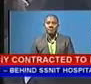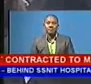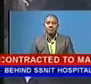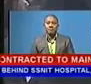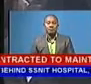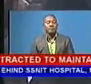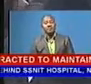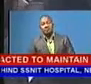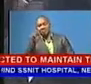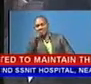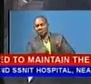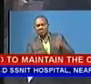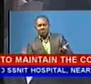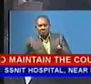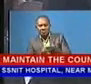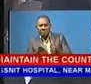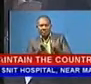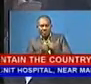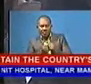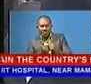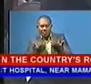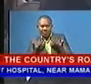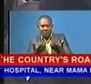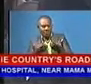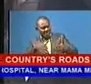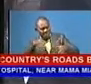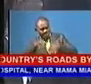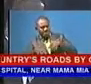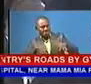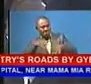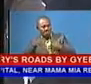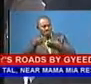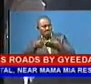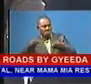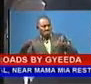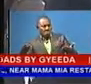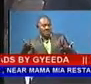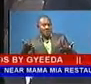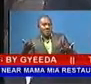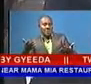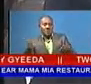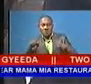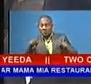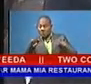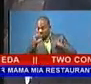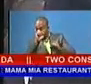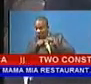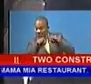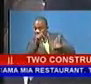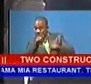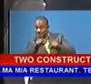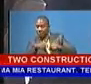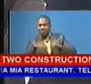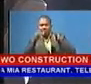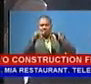court, re-examination shall be directed to the explanation of matters referred to in cross-examination. That's the first